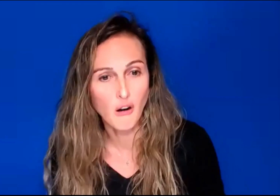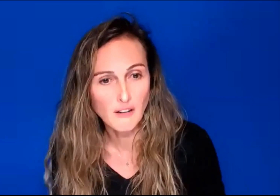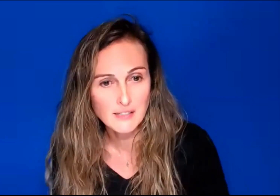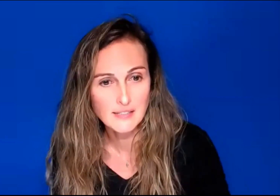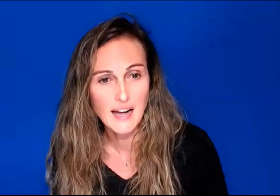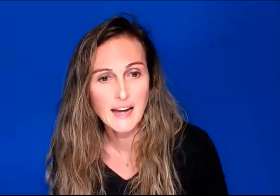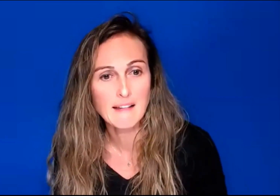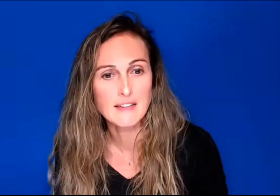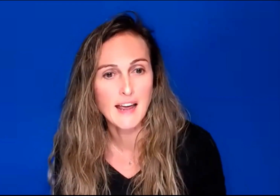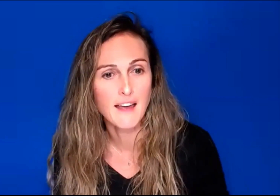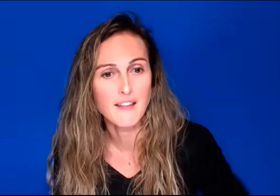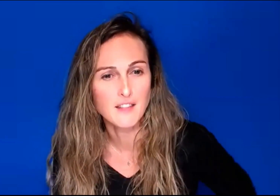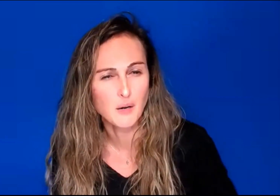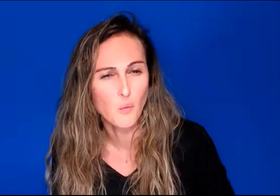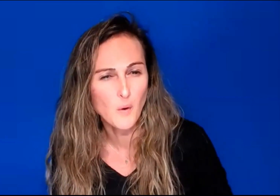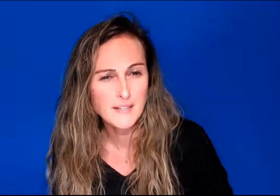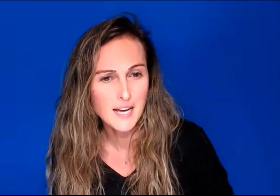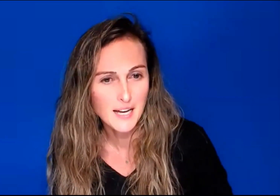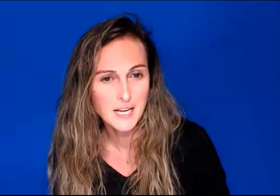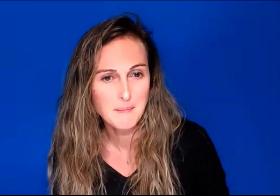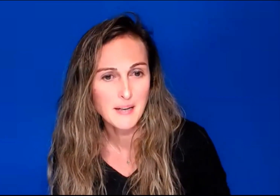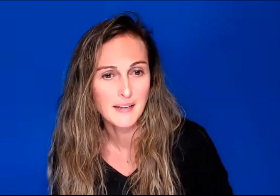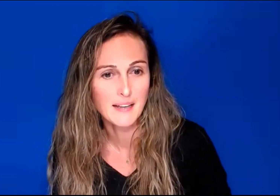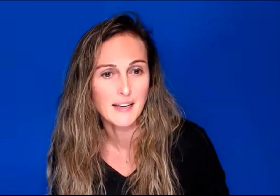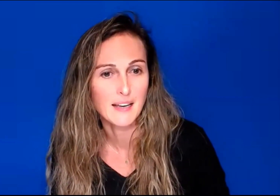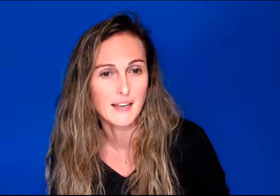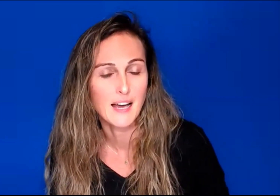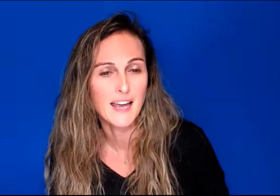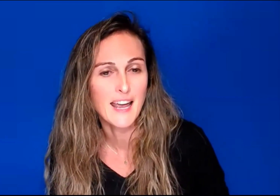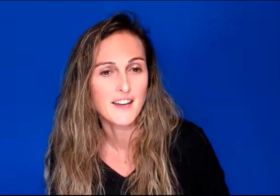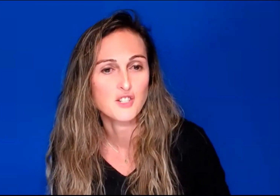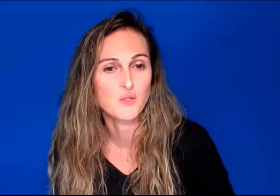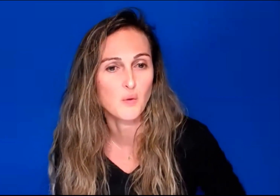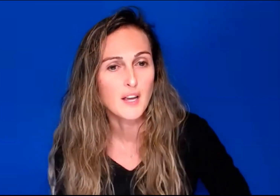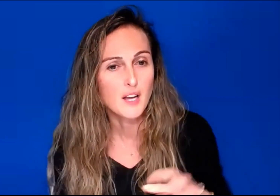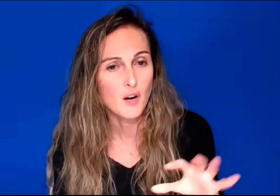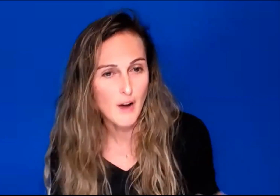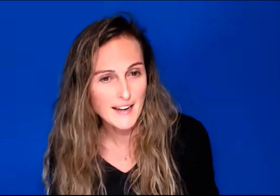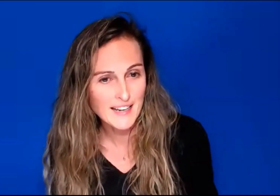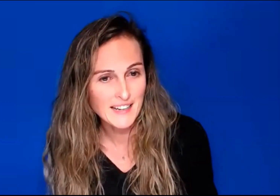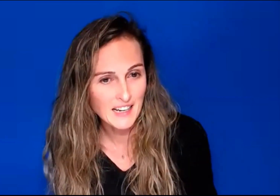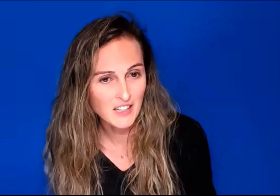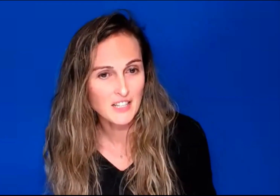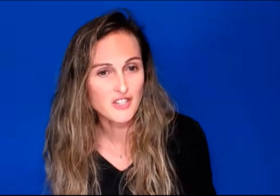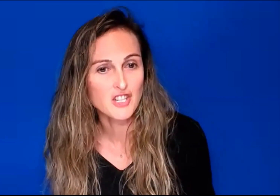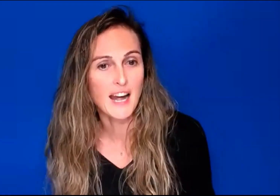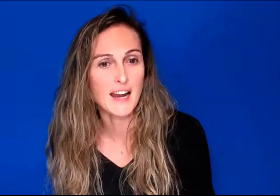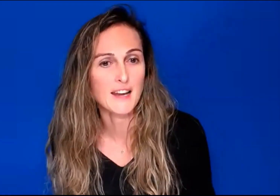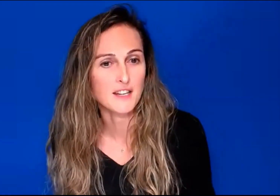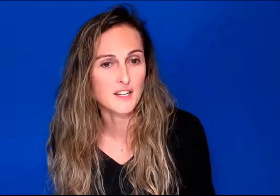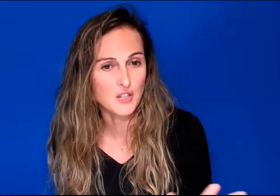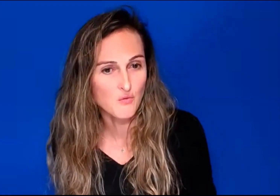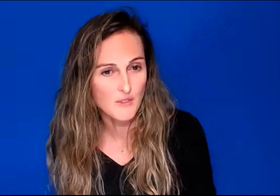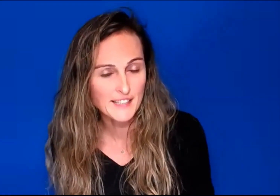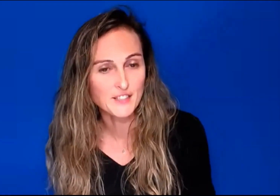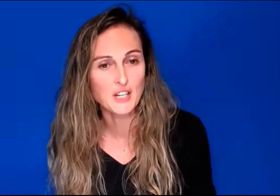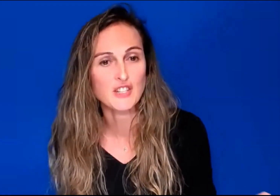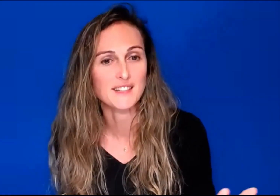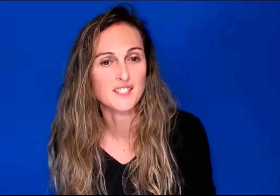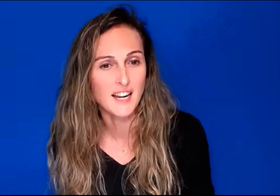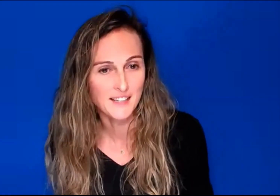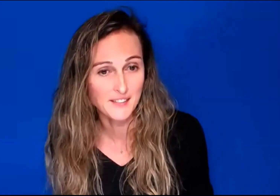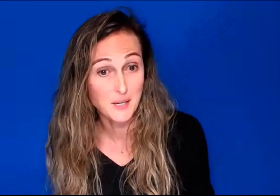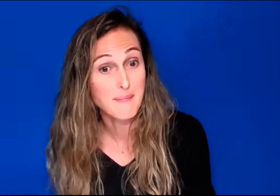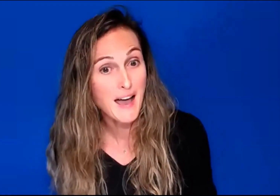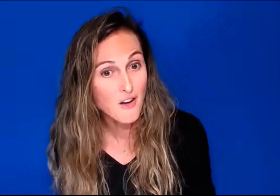humanistic arts. And at the one time, I had to write in English and do research